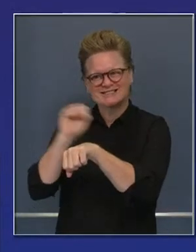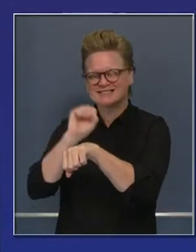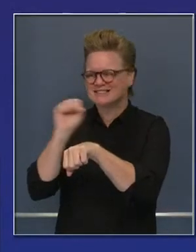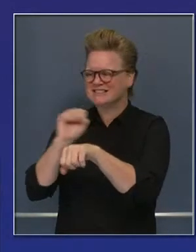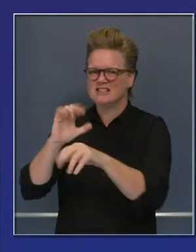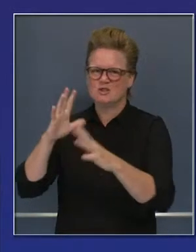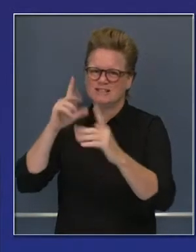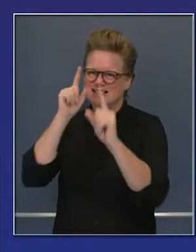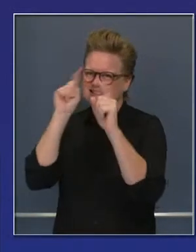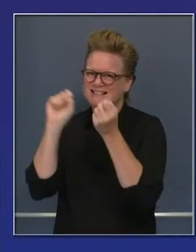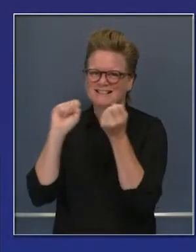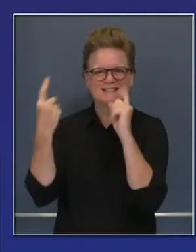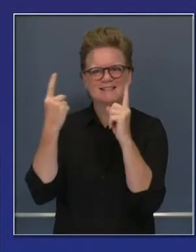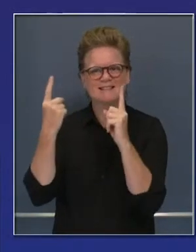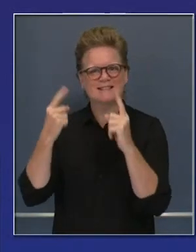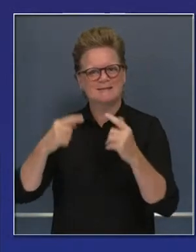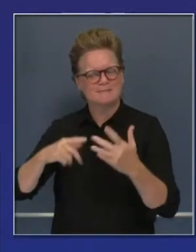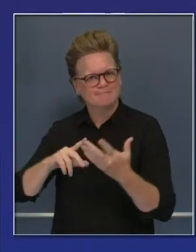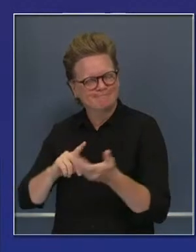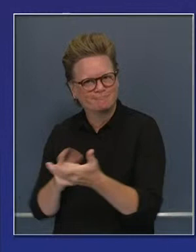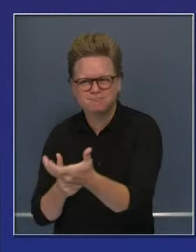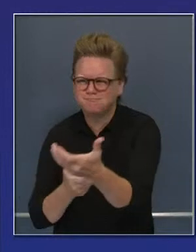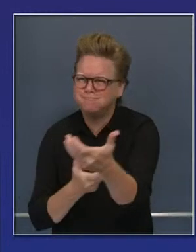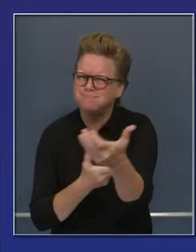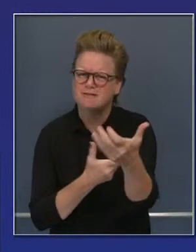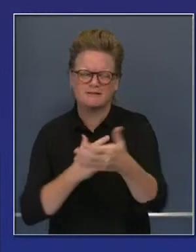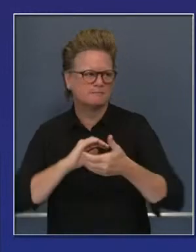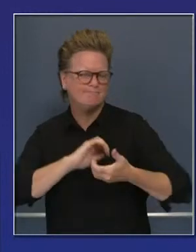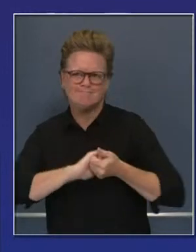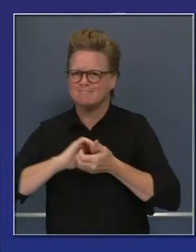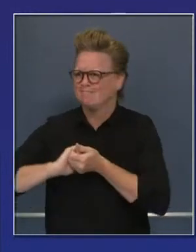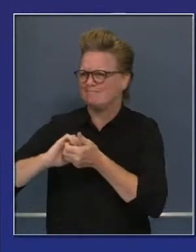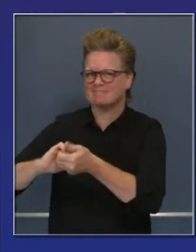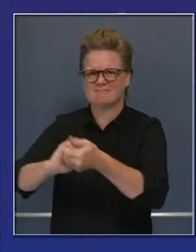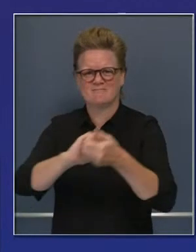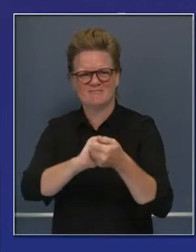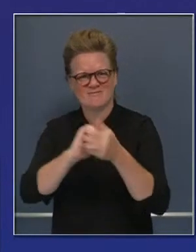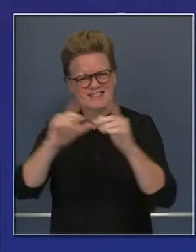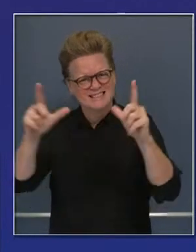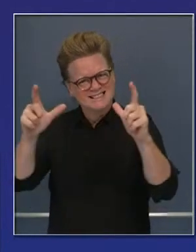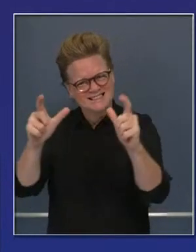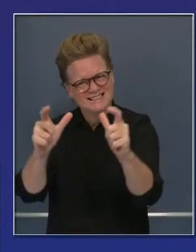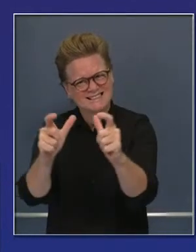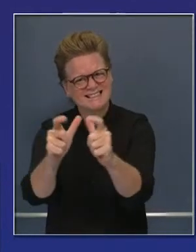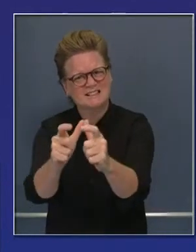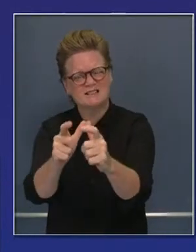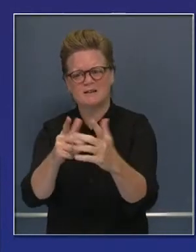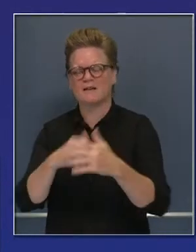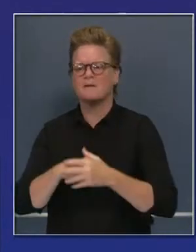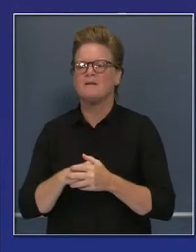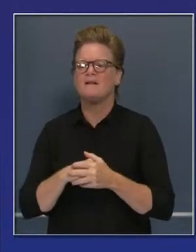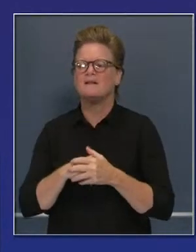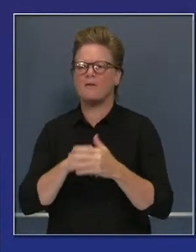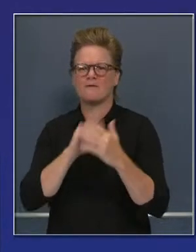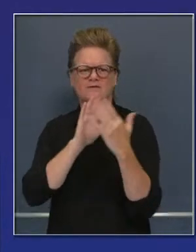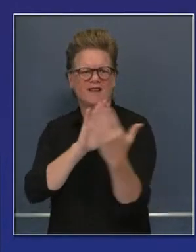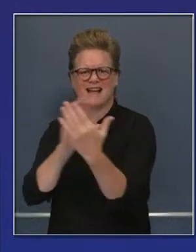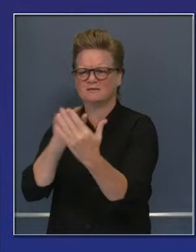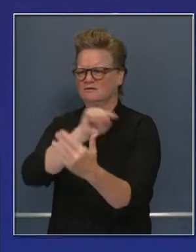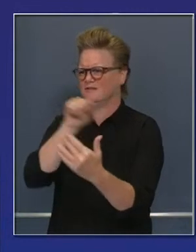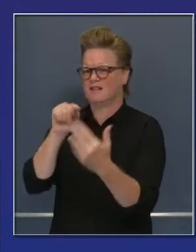partners across the spectrum, be it those that are on the front lines from the California Conservation Corps to those that have come